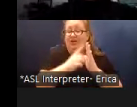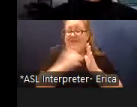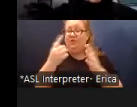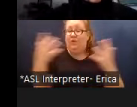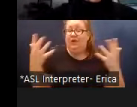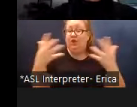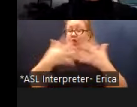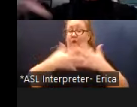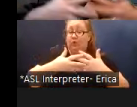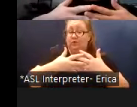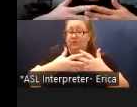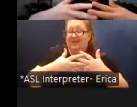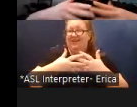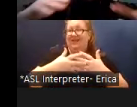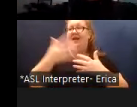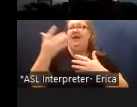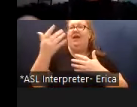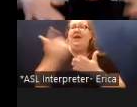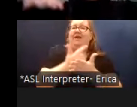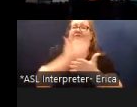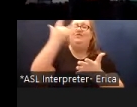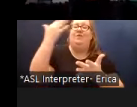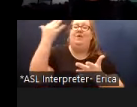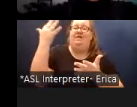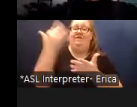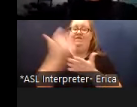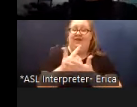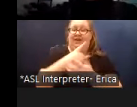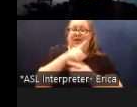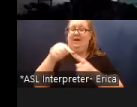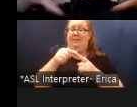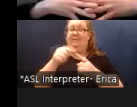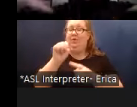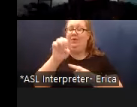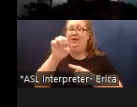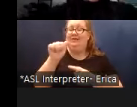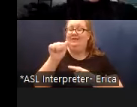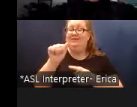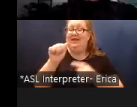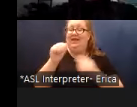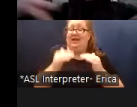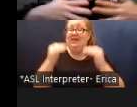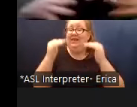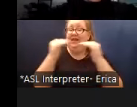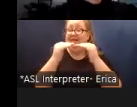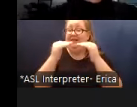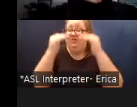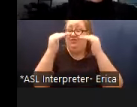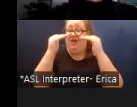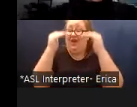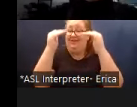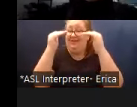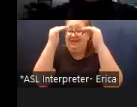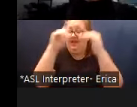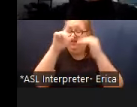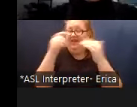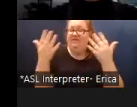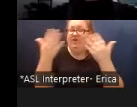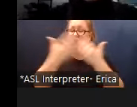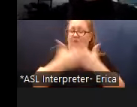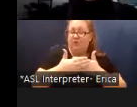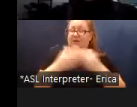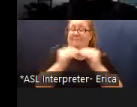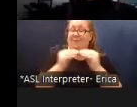close every so often. But as sea levels rise, they have to close more and more often to mitigate